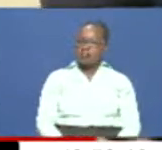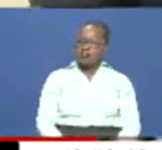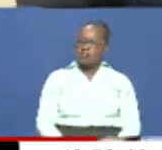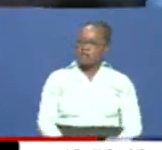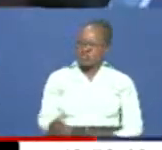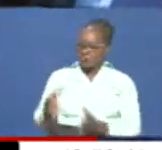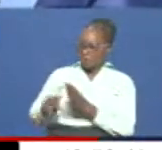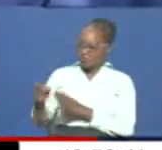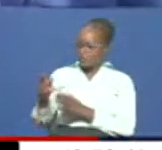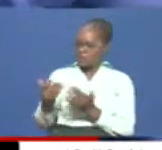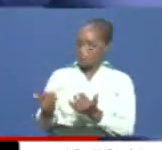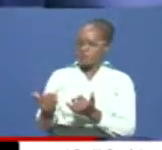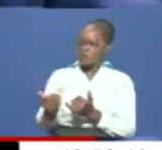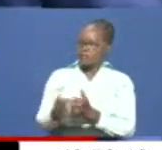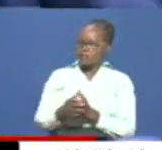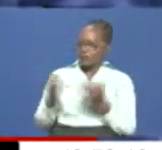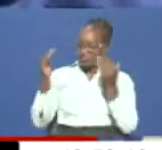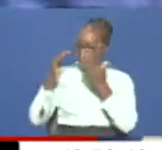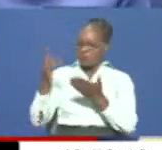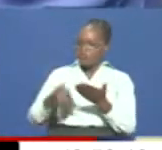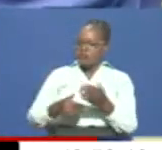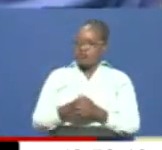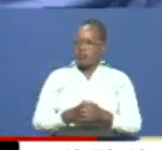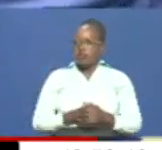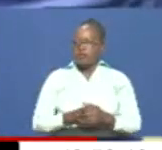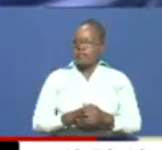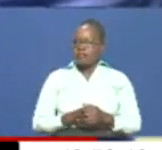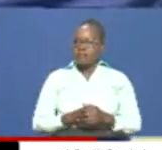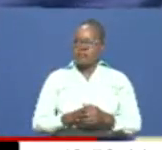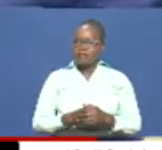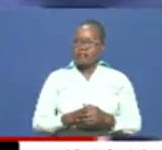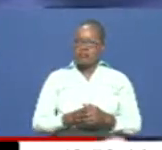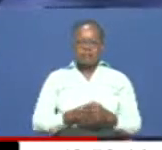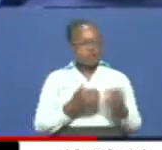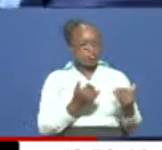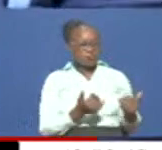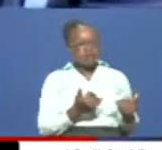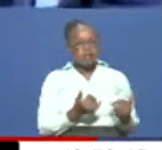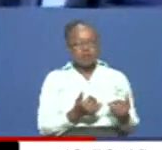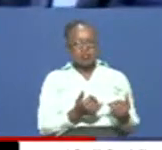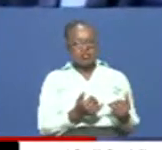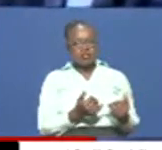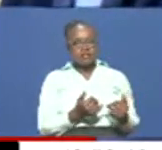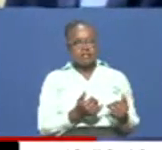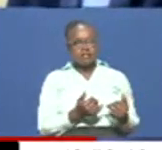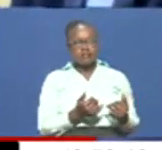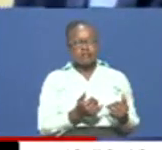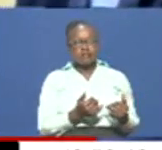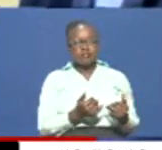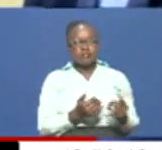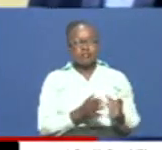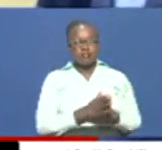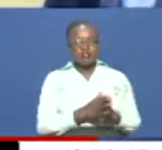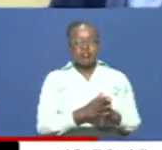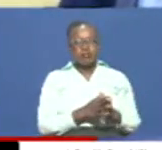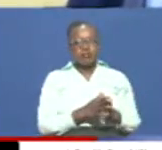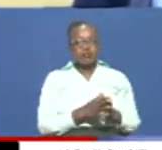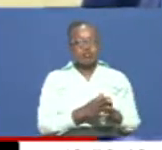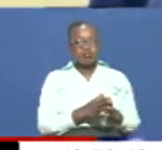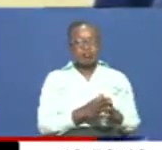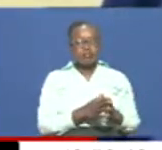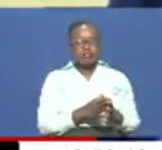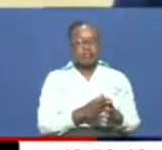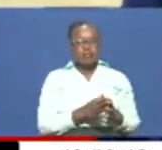sasa maybe what are you focusing on now? Kwa saa hii niko like build up sababu